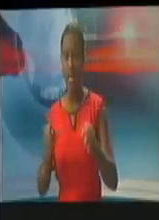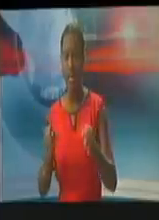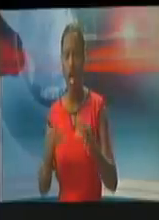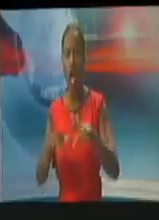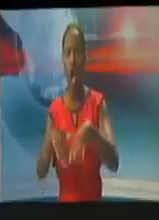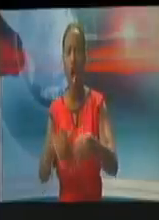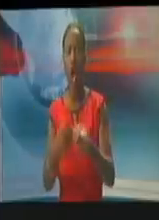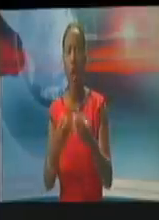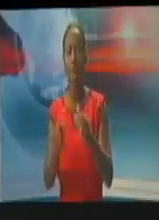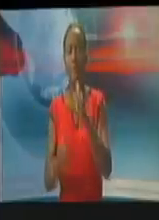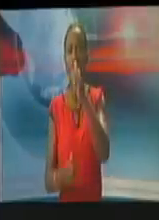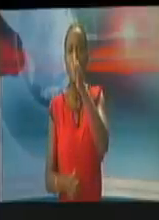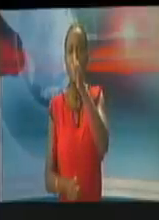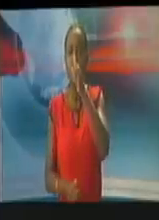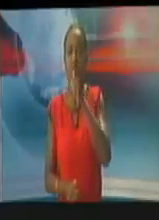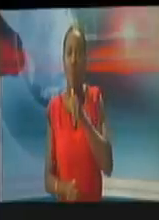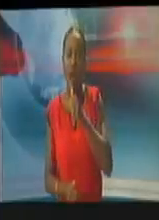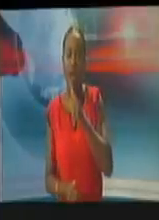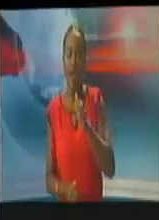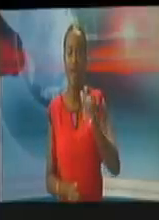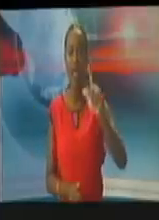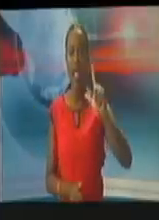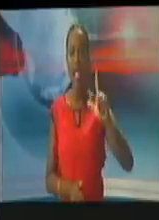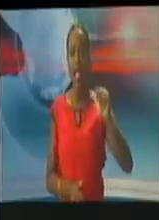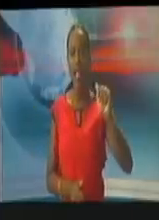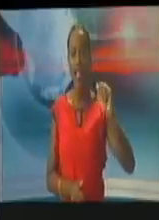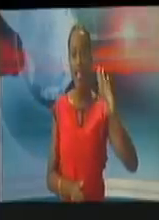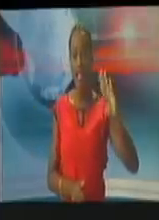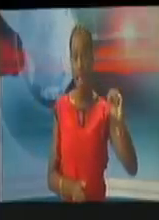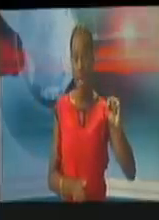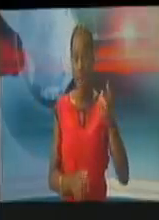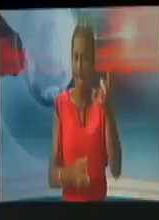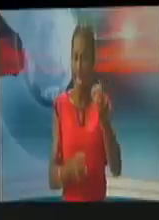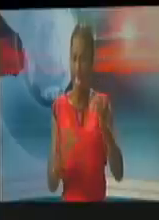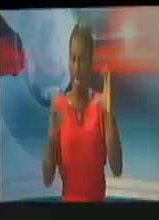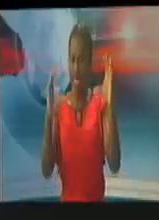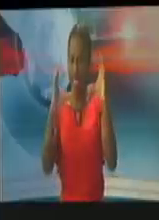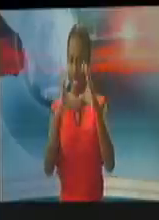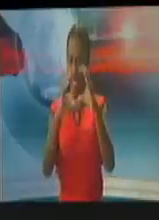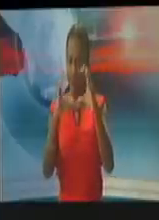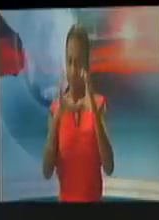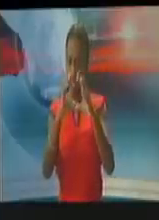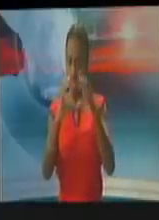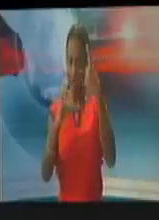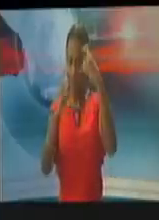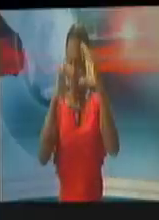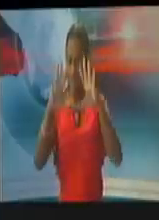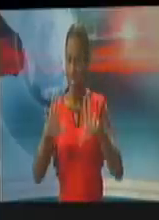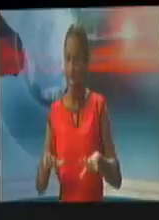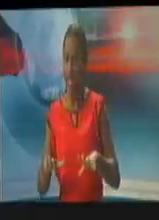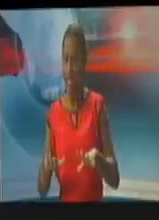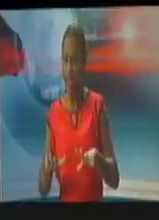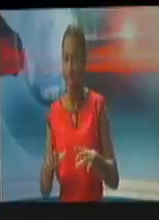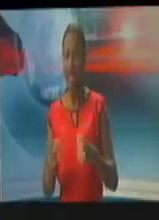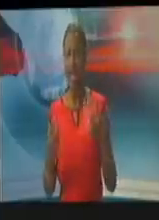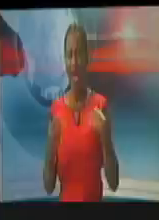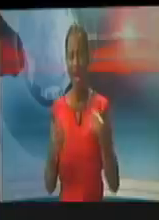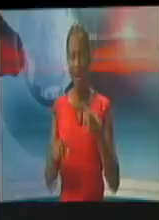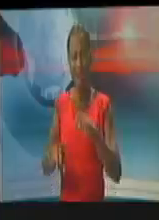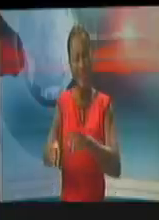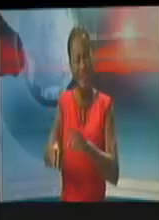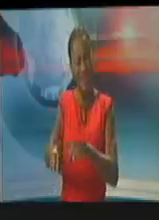many private medical labs have been CAURA certified thus far? There are specific time frame to get these